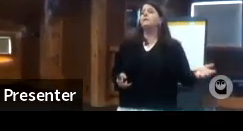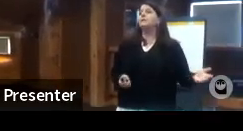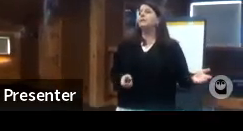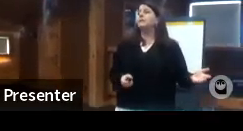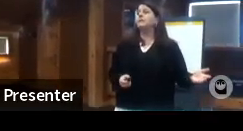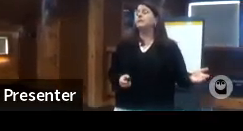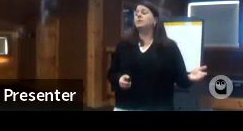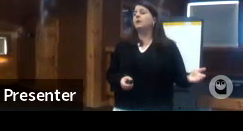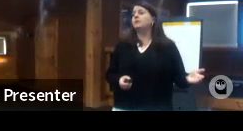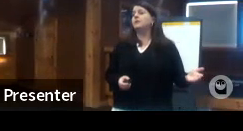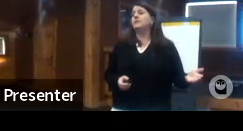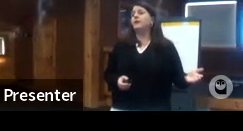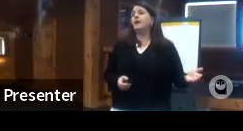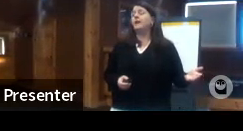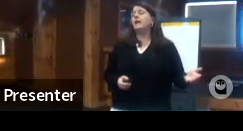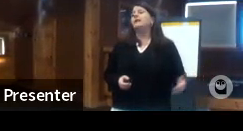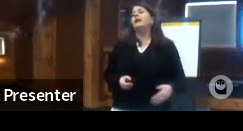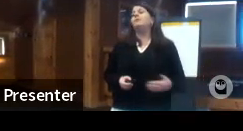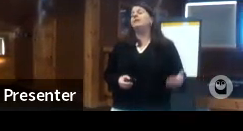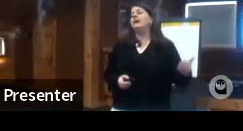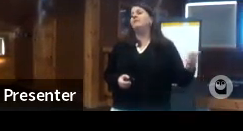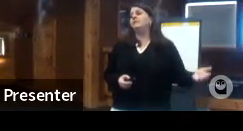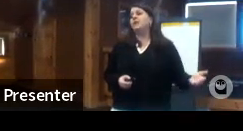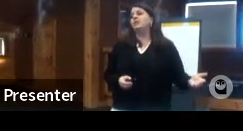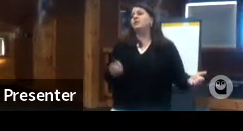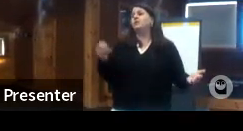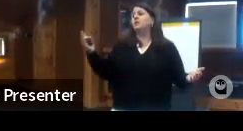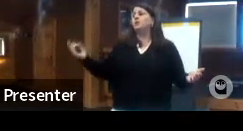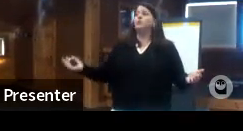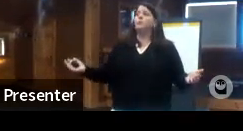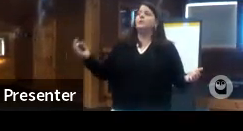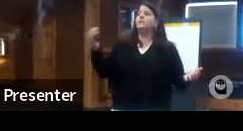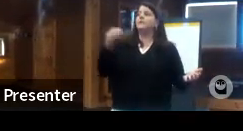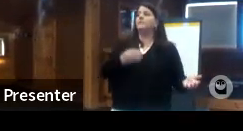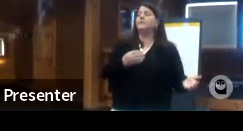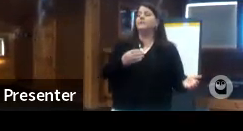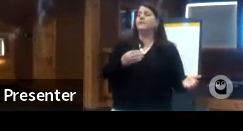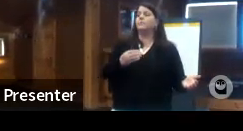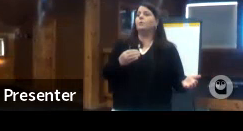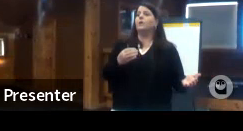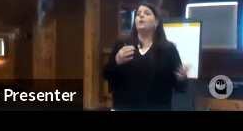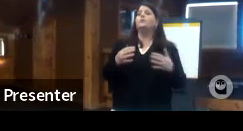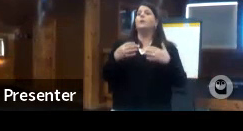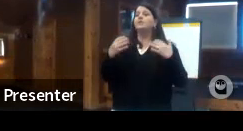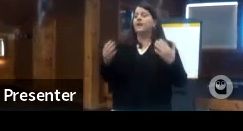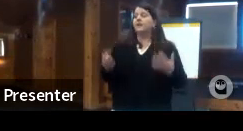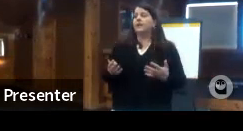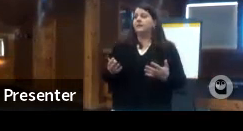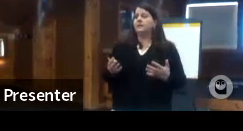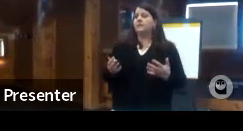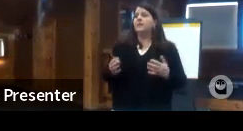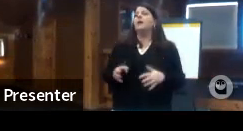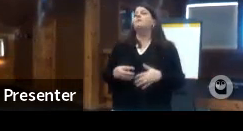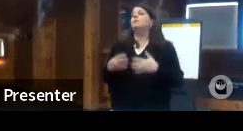And then if the defendant is going to testify, now we've laid that foundation so that the jury will hear that defendant's testimony through